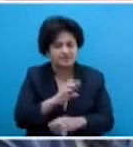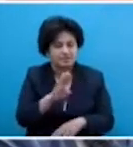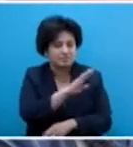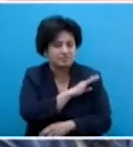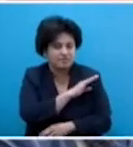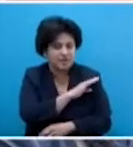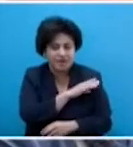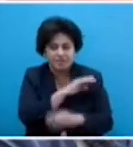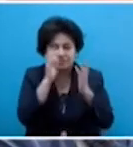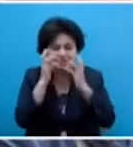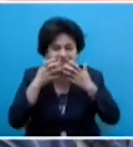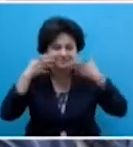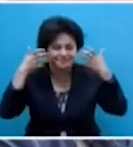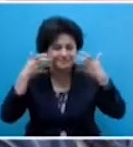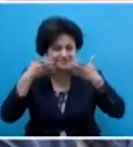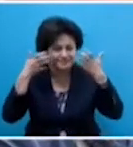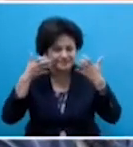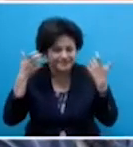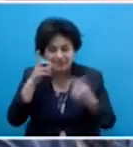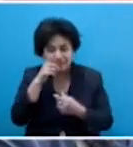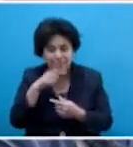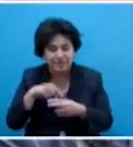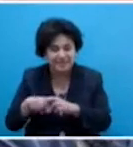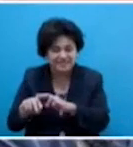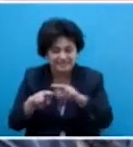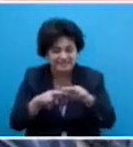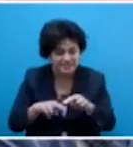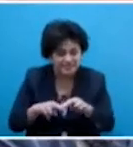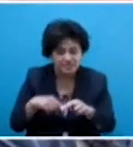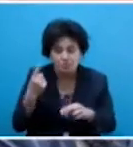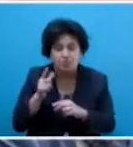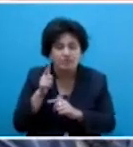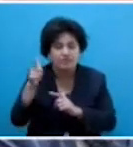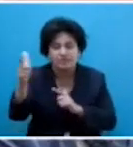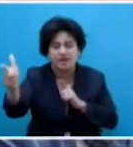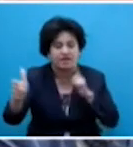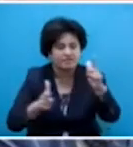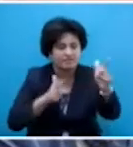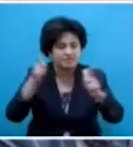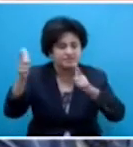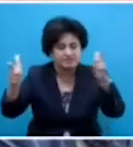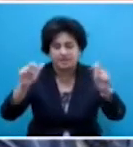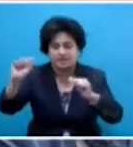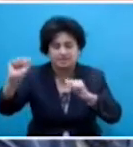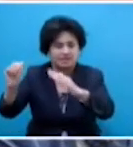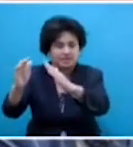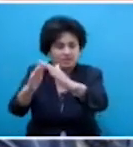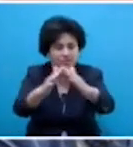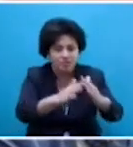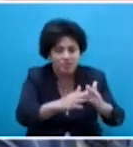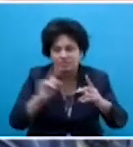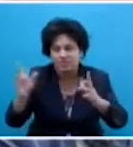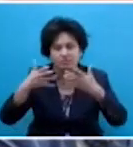of Fijians living in some of the most rural and remotest areas in Fiji through development is indeed